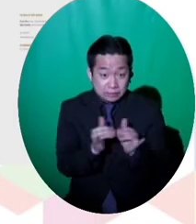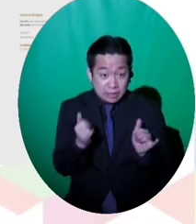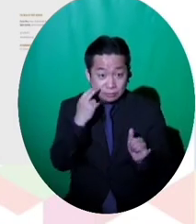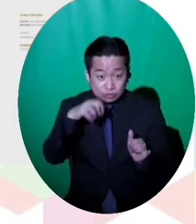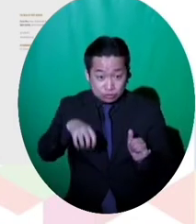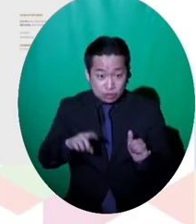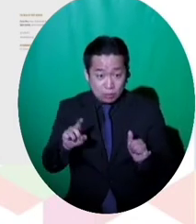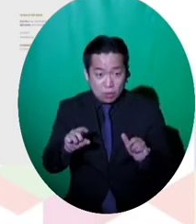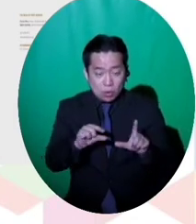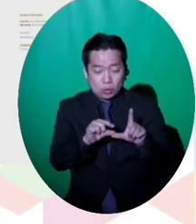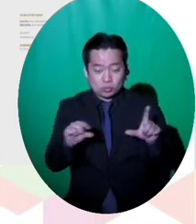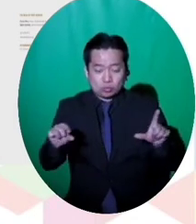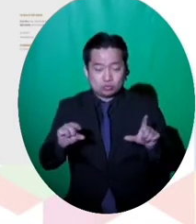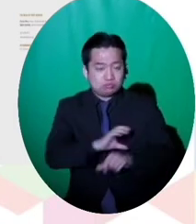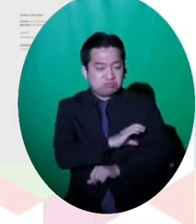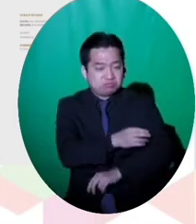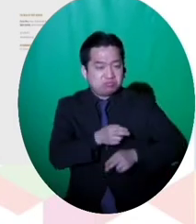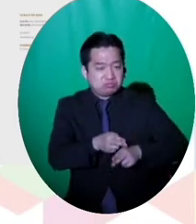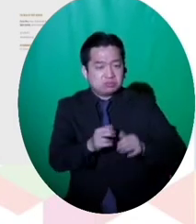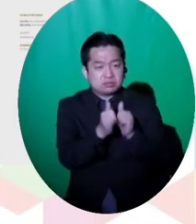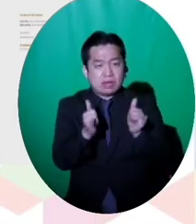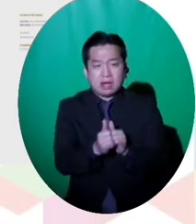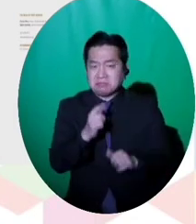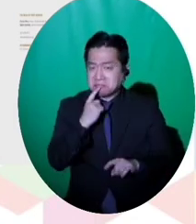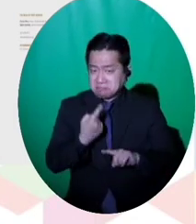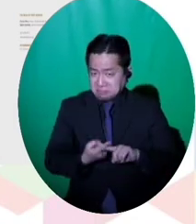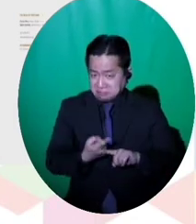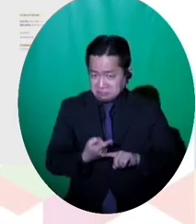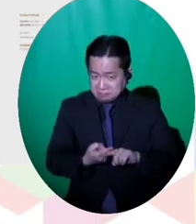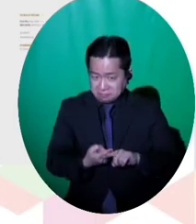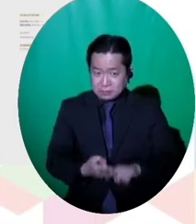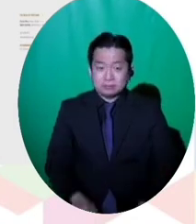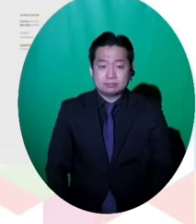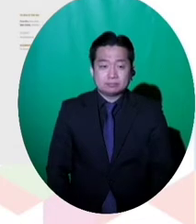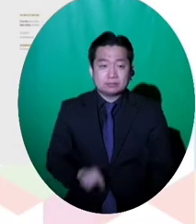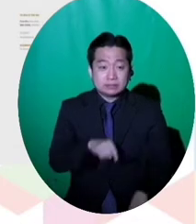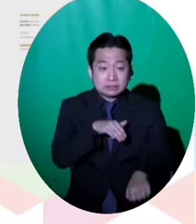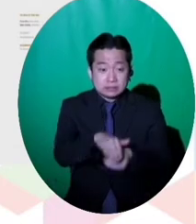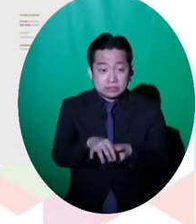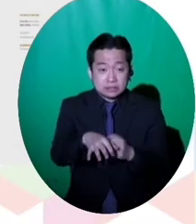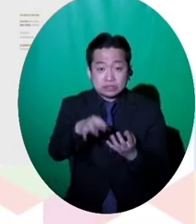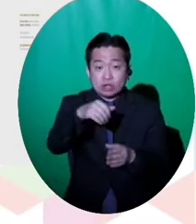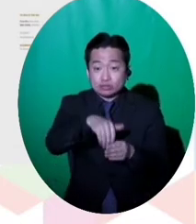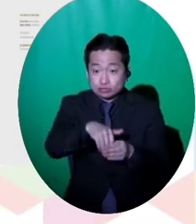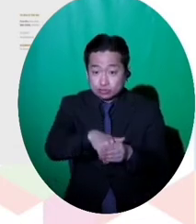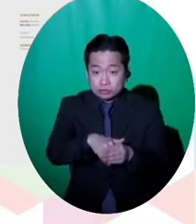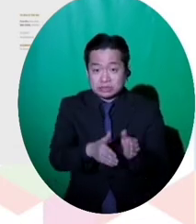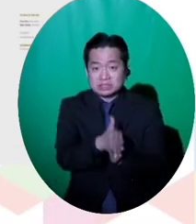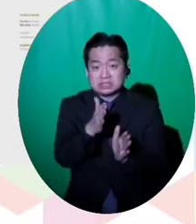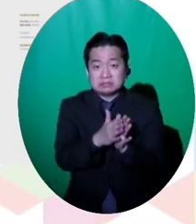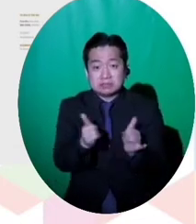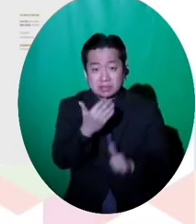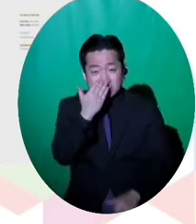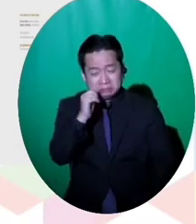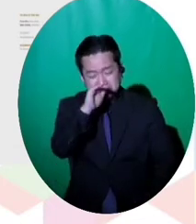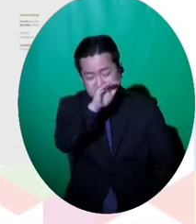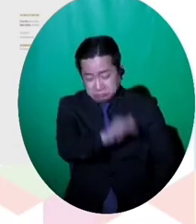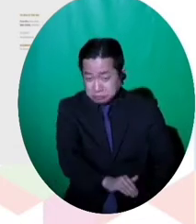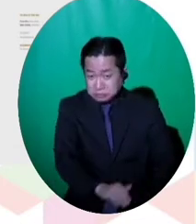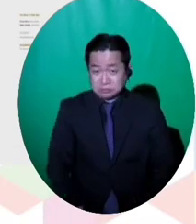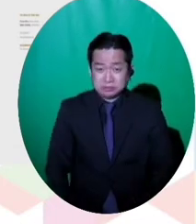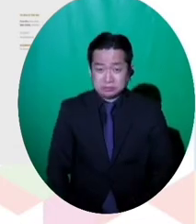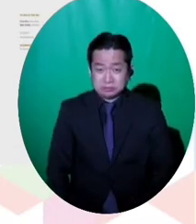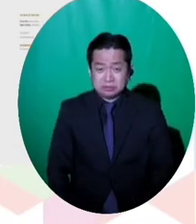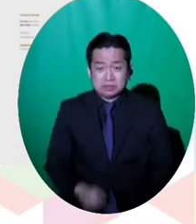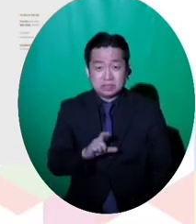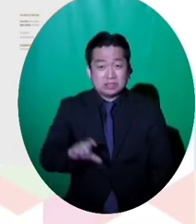this is not only the fact that officials ignore citizens, but the fact that citizens don't seem to care very much